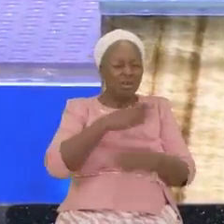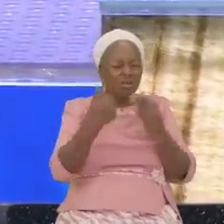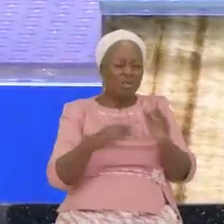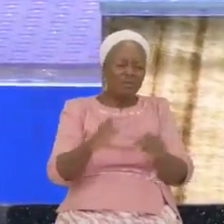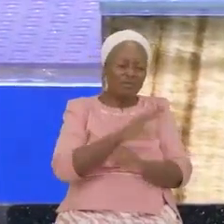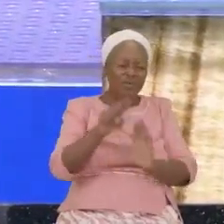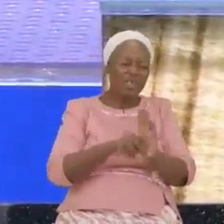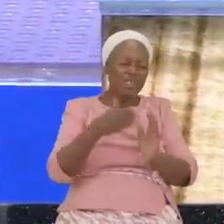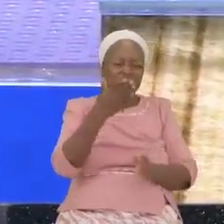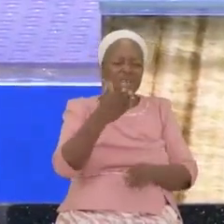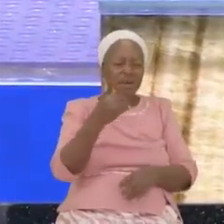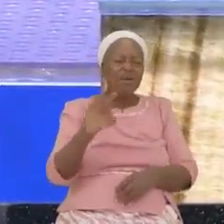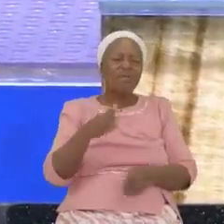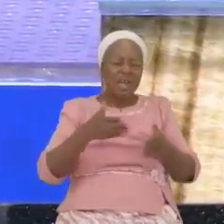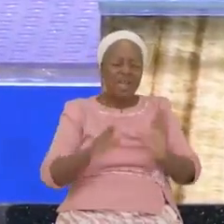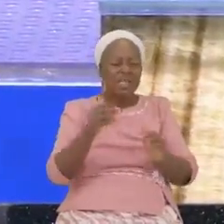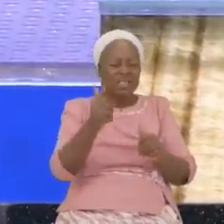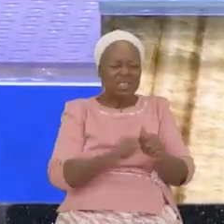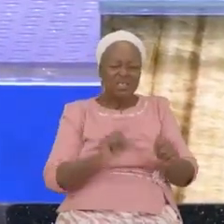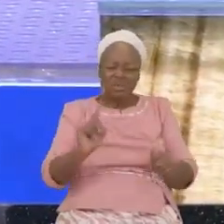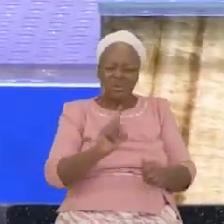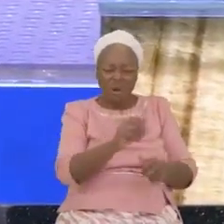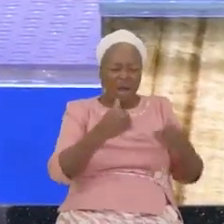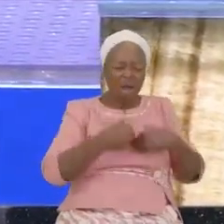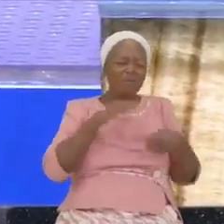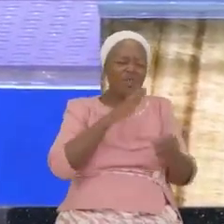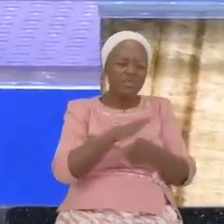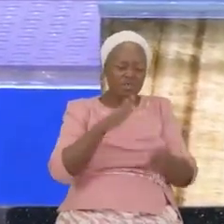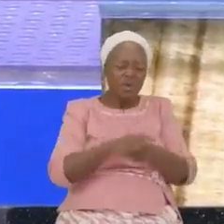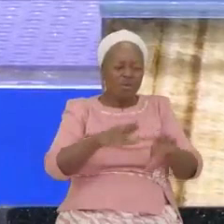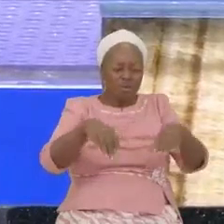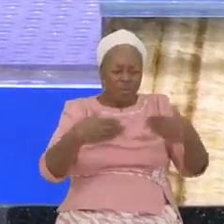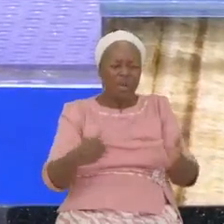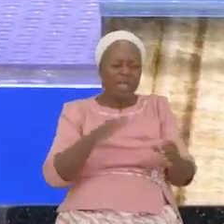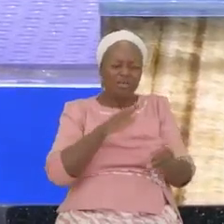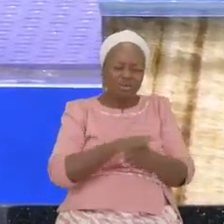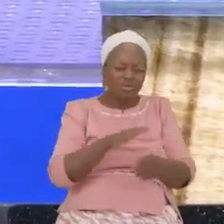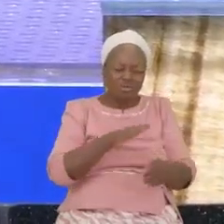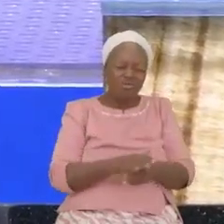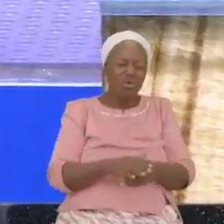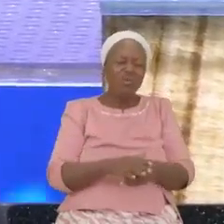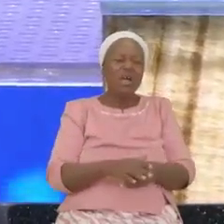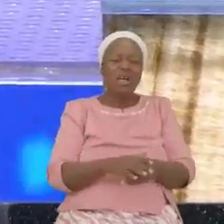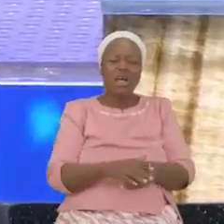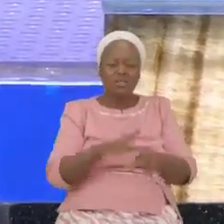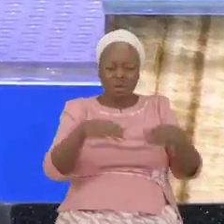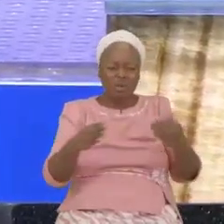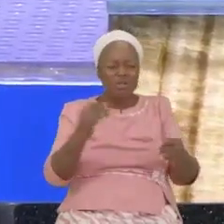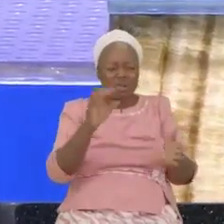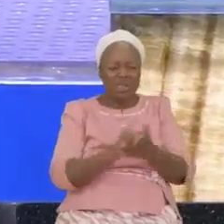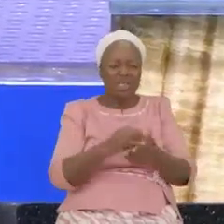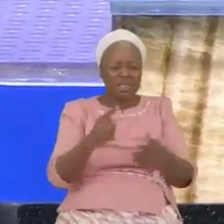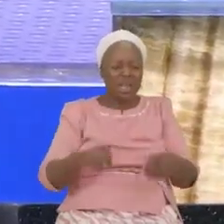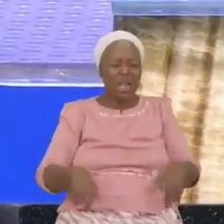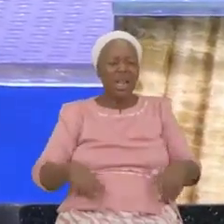thereof. Let each one have enough supply, sufficient supply, so that their lives will be